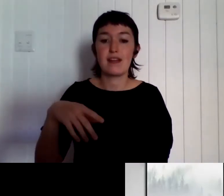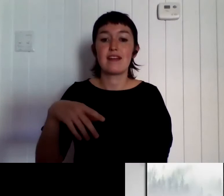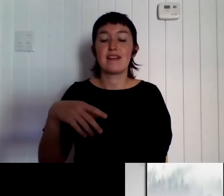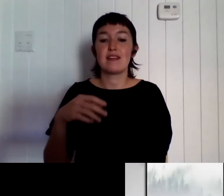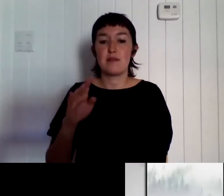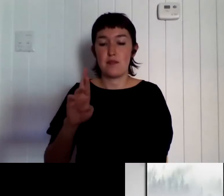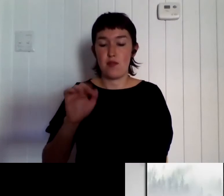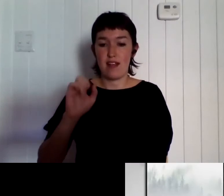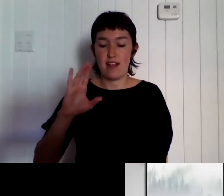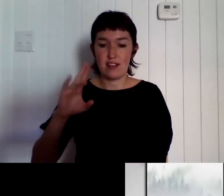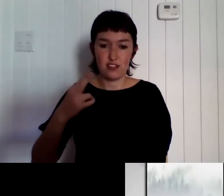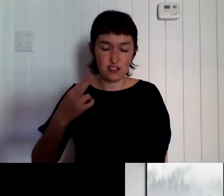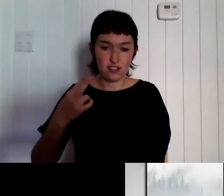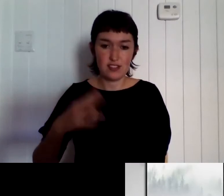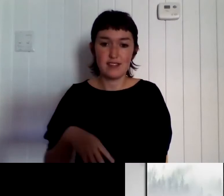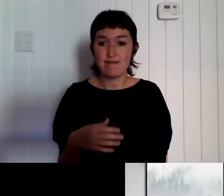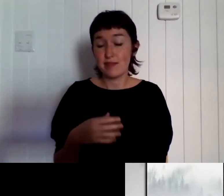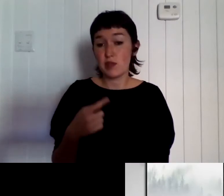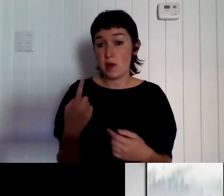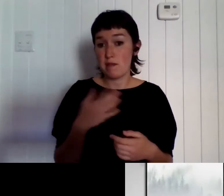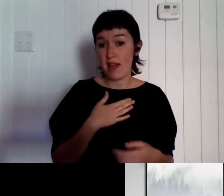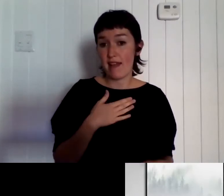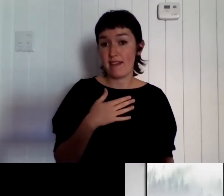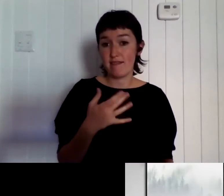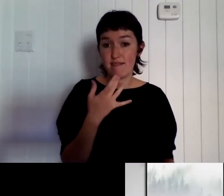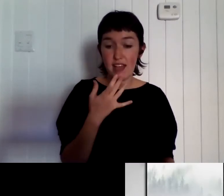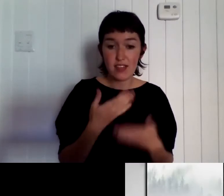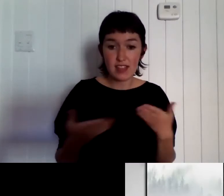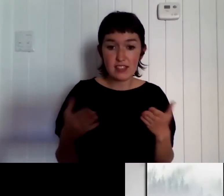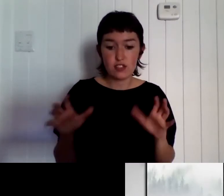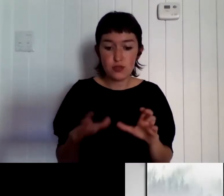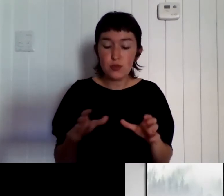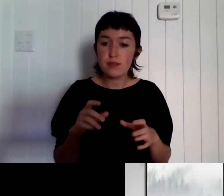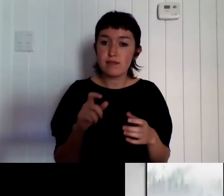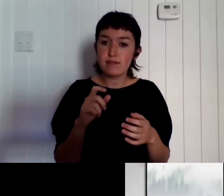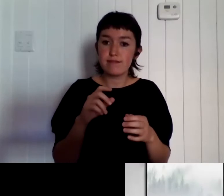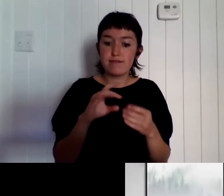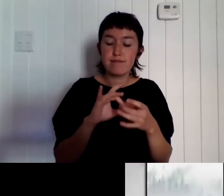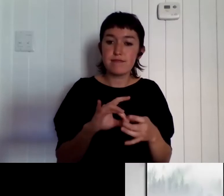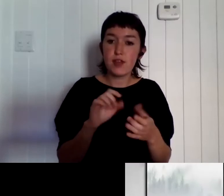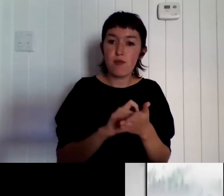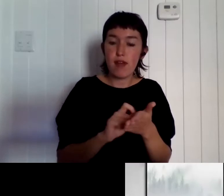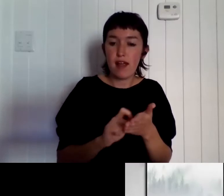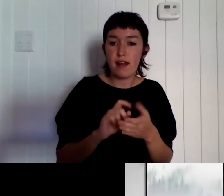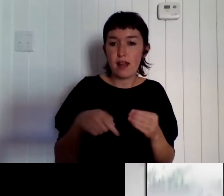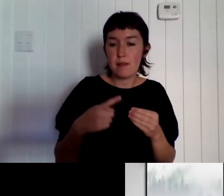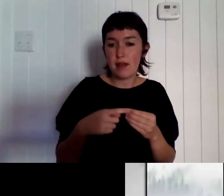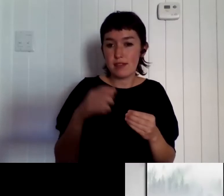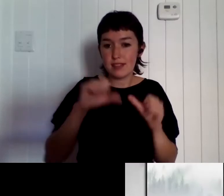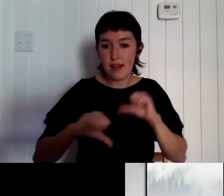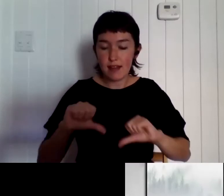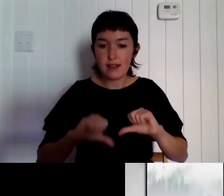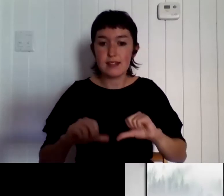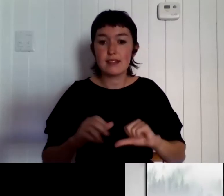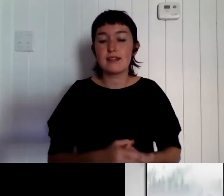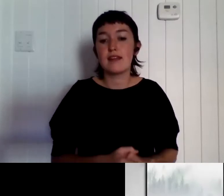do when it comes to writing in science, because you get to take the time to learn a lot about something that